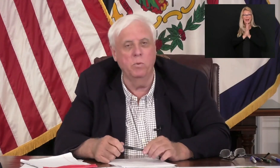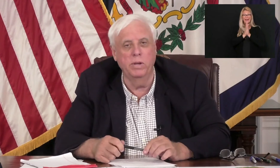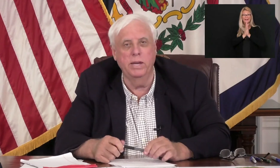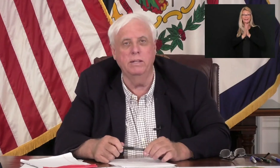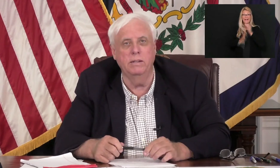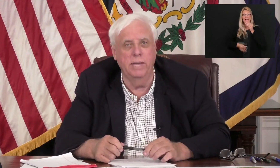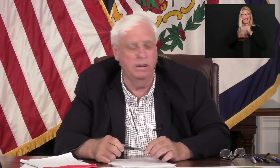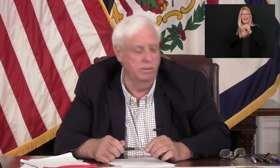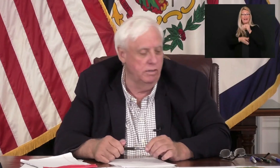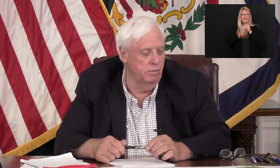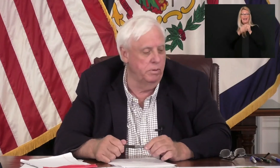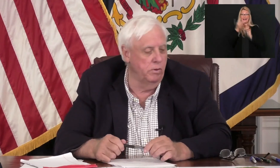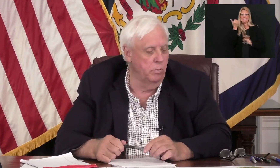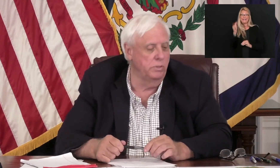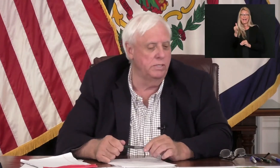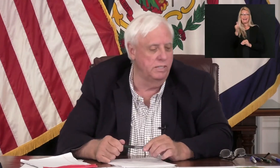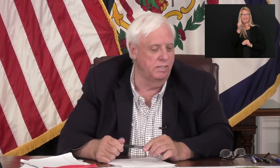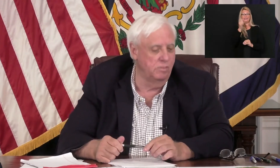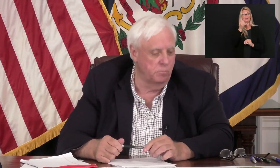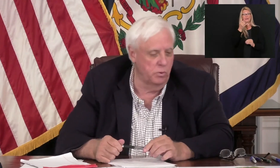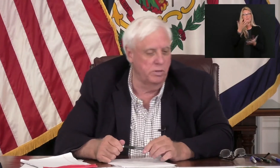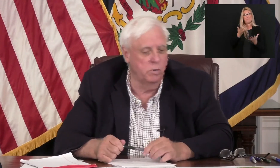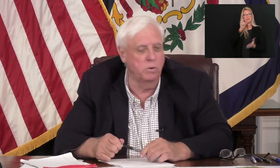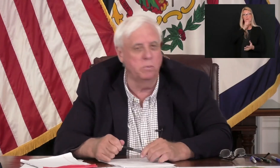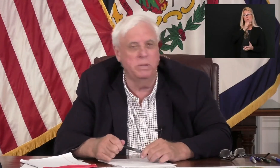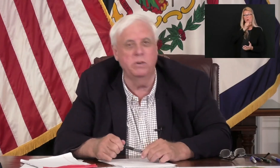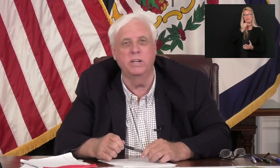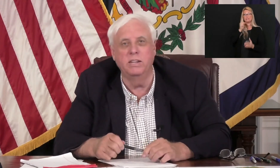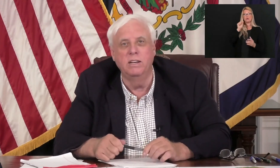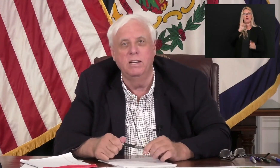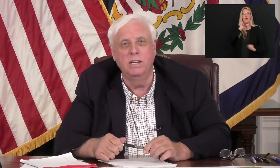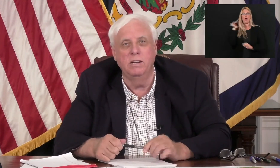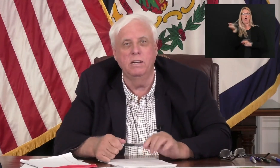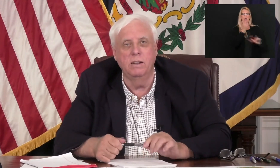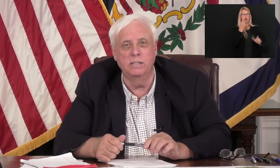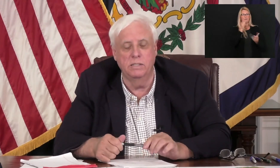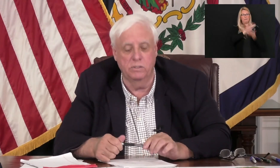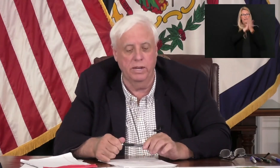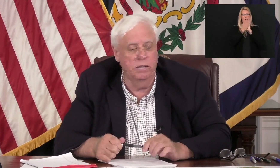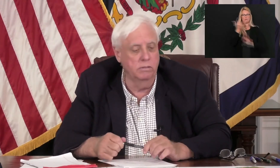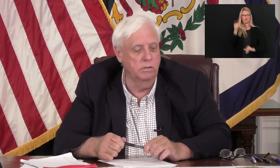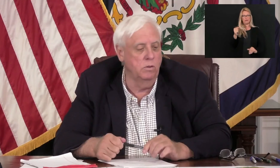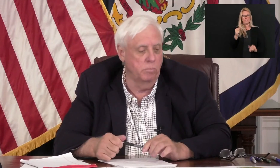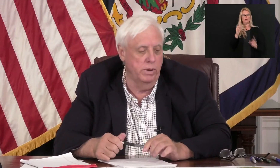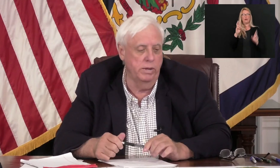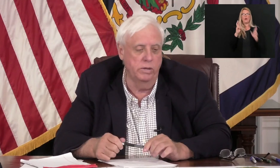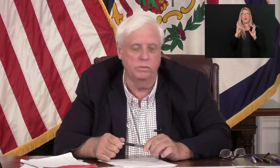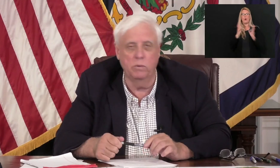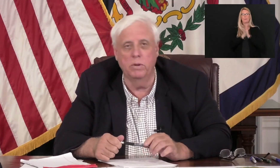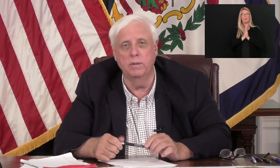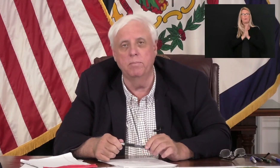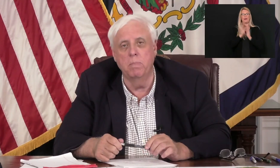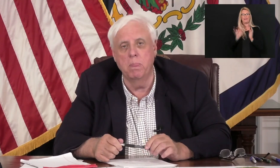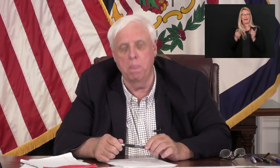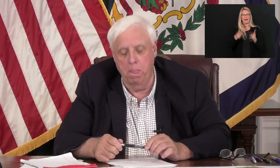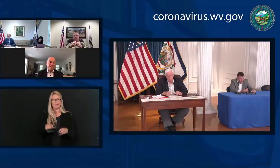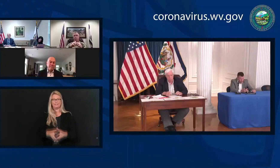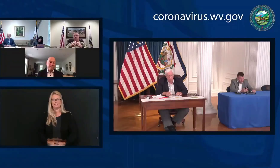adding more yellow and adding a little bit of orange, and then before you know it, we're going to be green. And let's just try to hope and pray it goes that way.